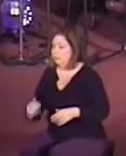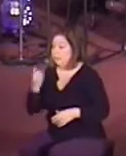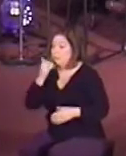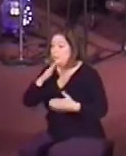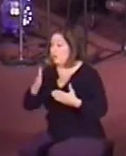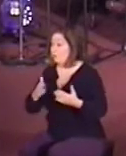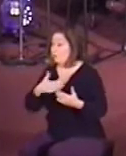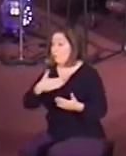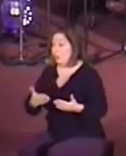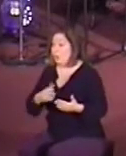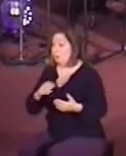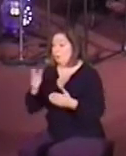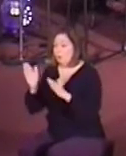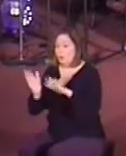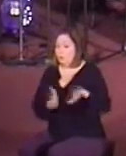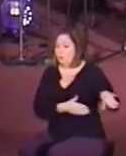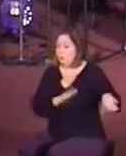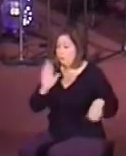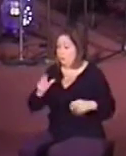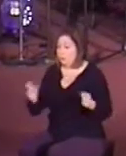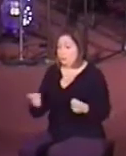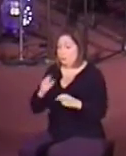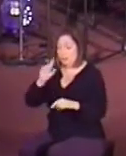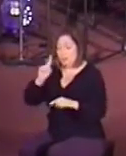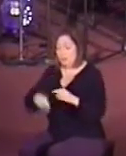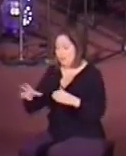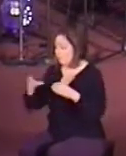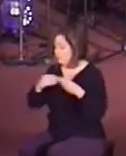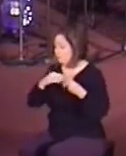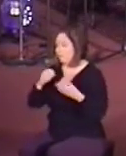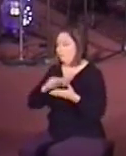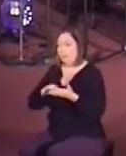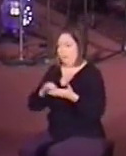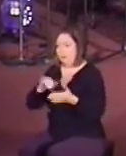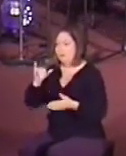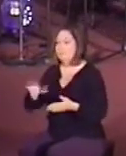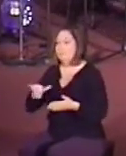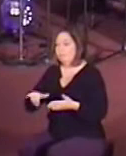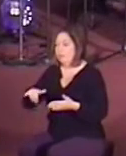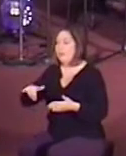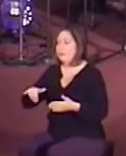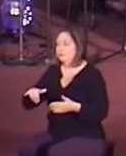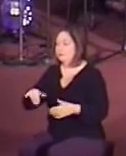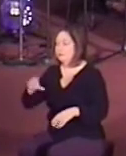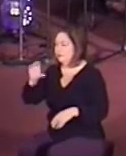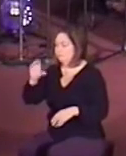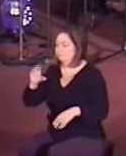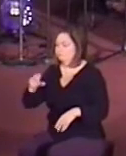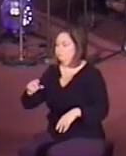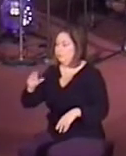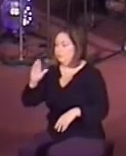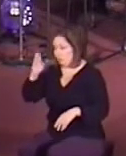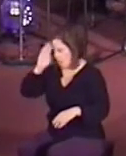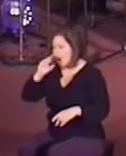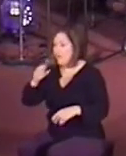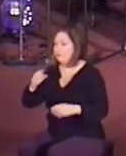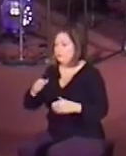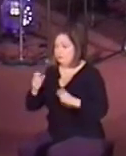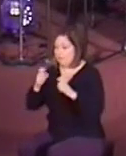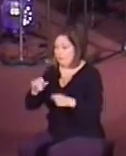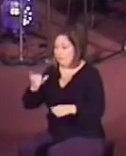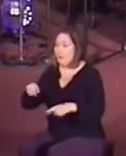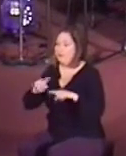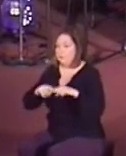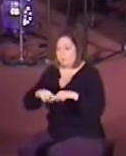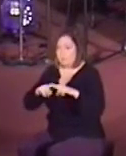never willing to turn away from your sins, you can never be forgiven. That's a condition that God has placed upon us. In order to prevent the